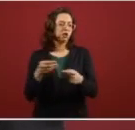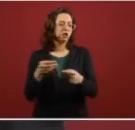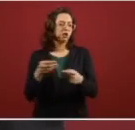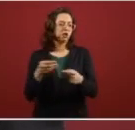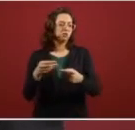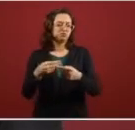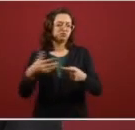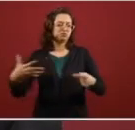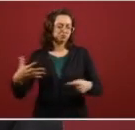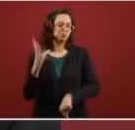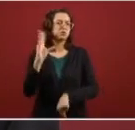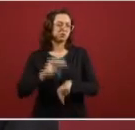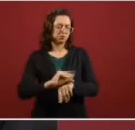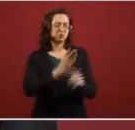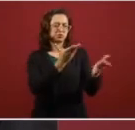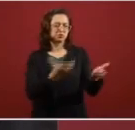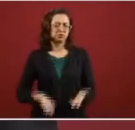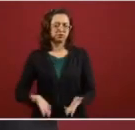in Mexico.